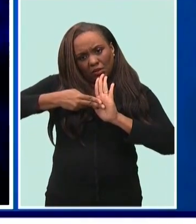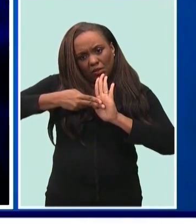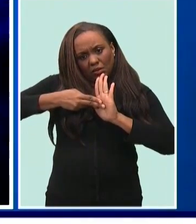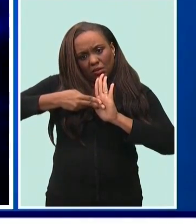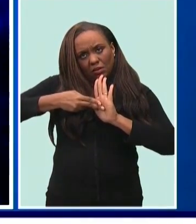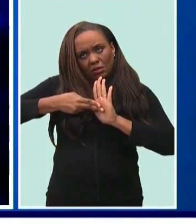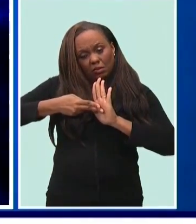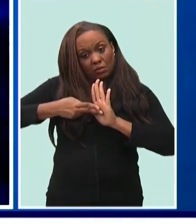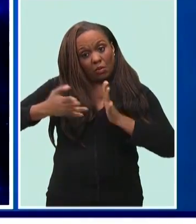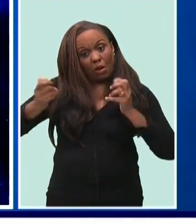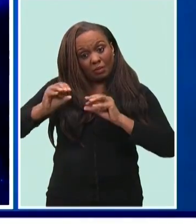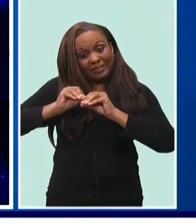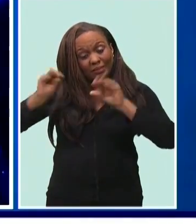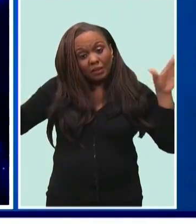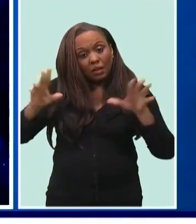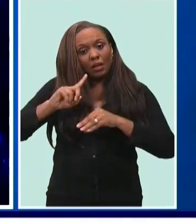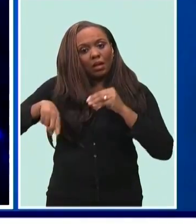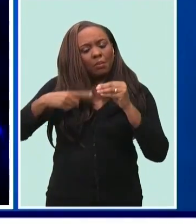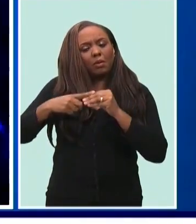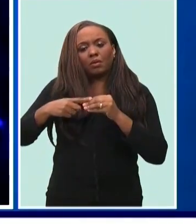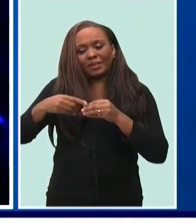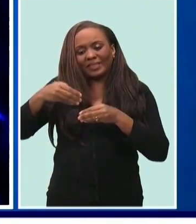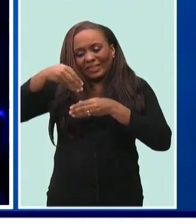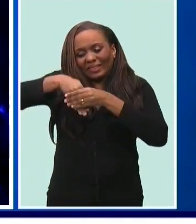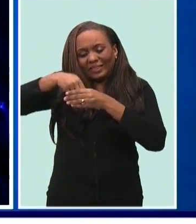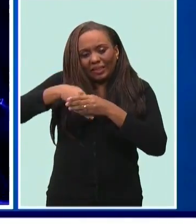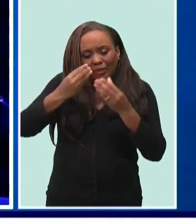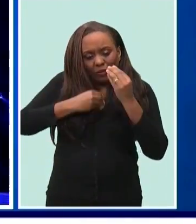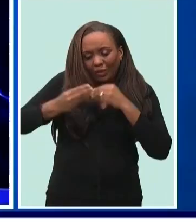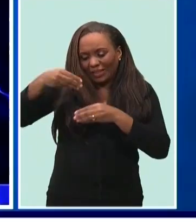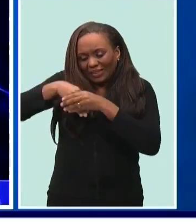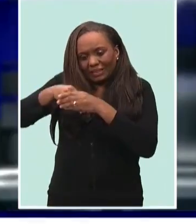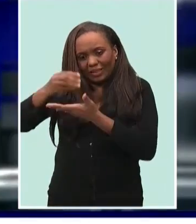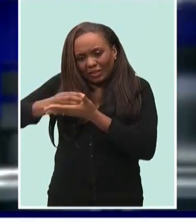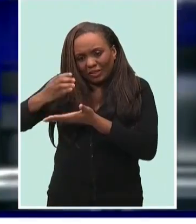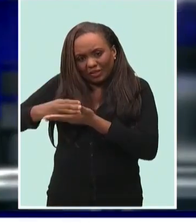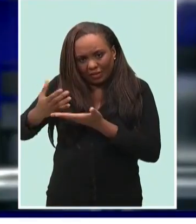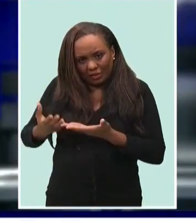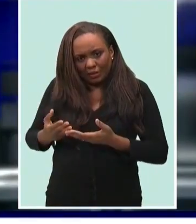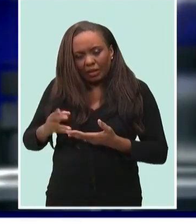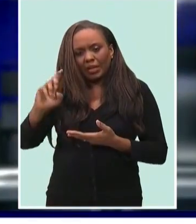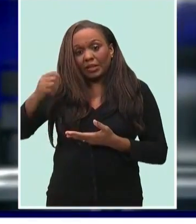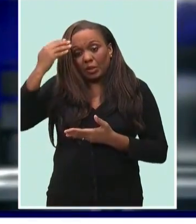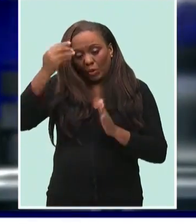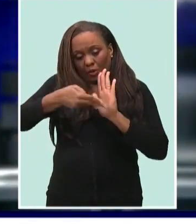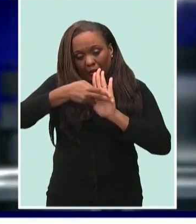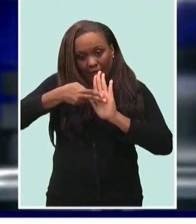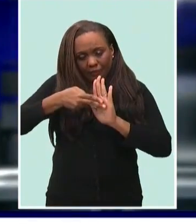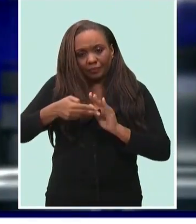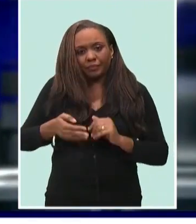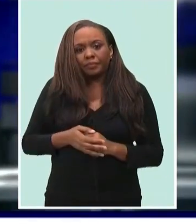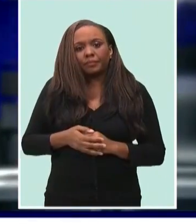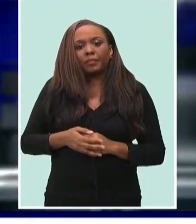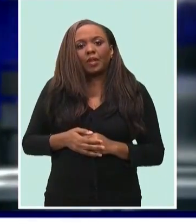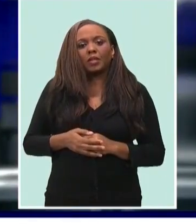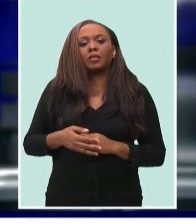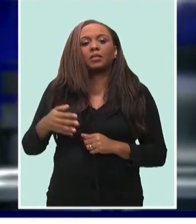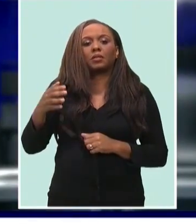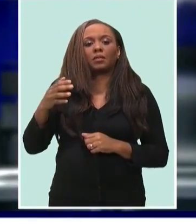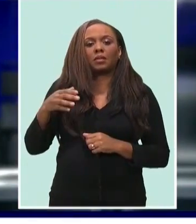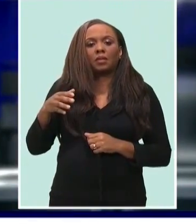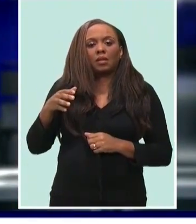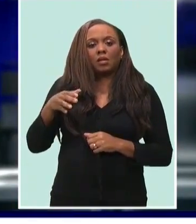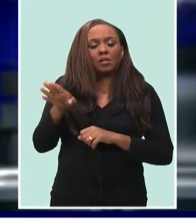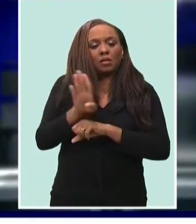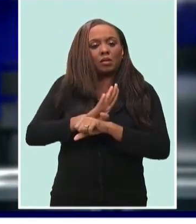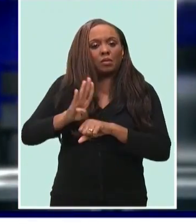are absolutely clear about the contents of what they are consuming. Well, Lisa, these findings were revealed today at the Barbados